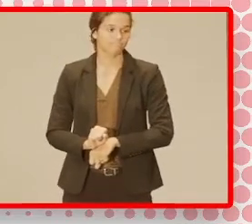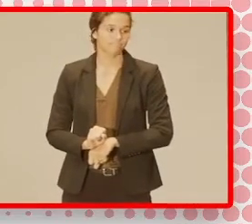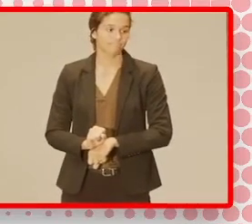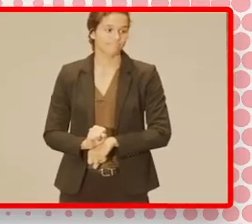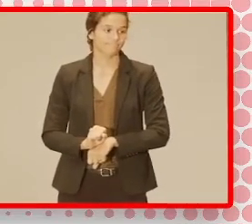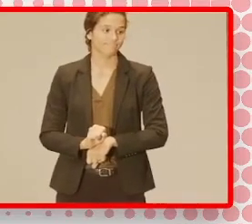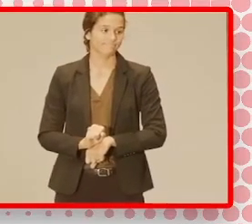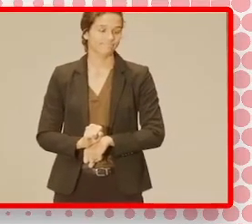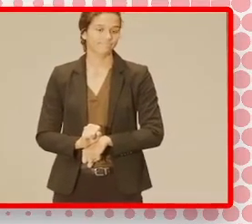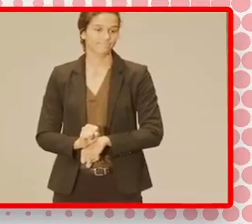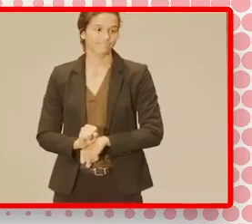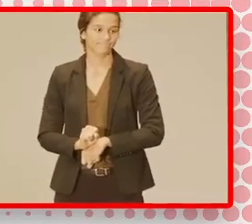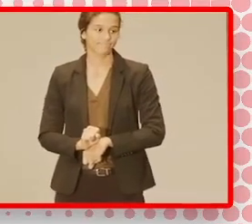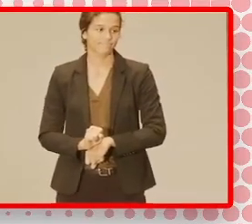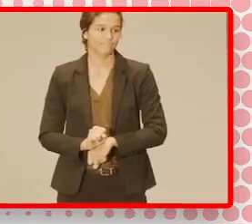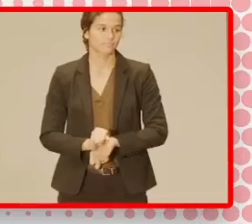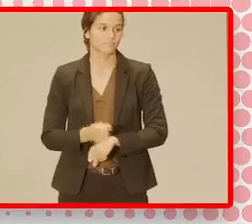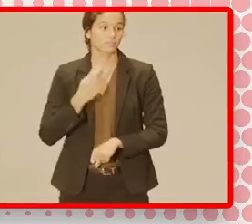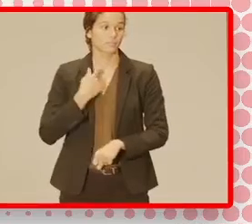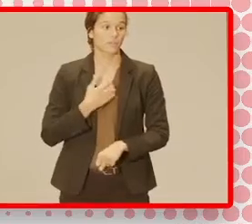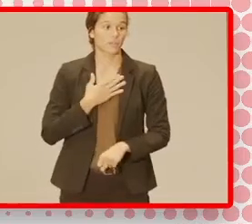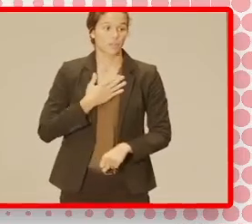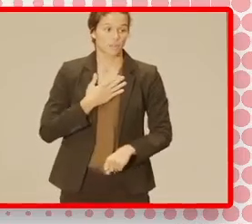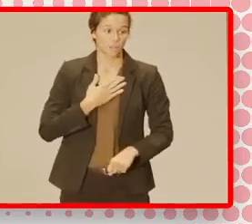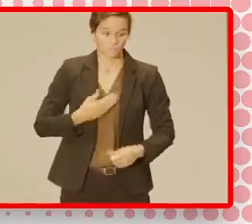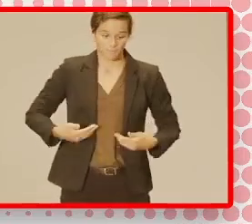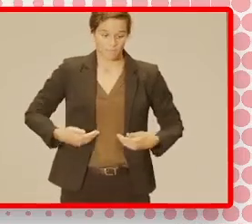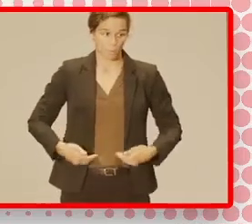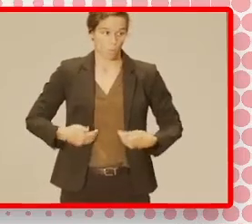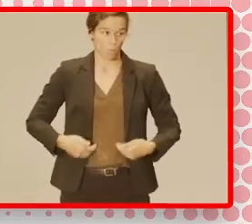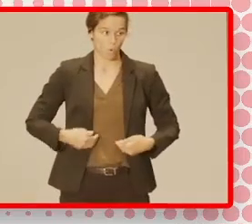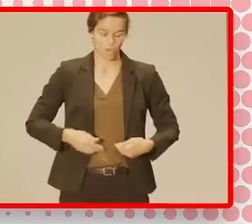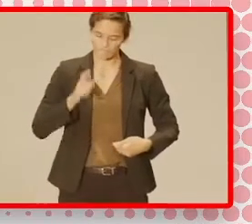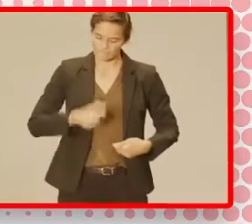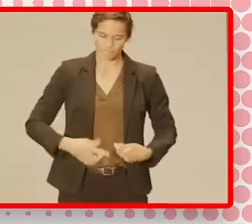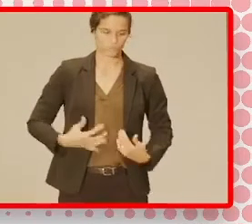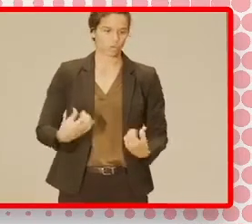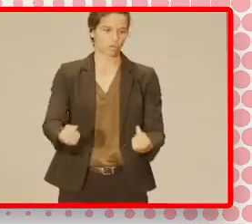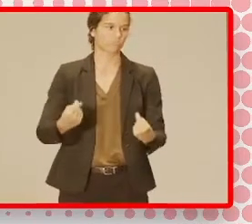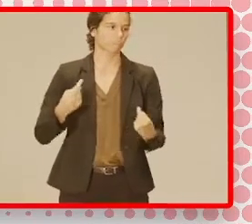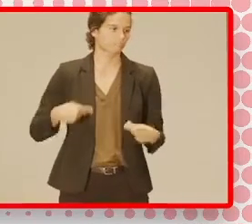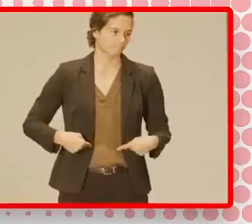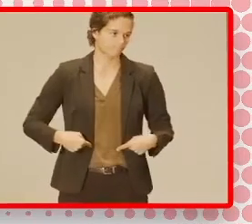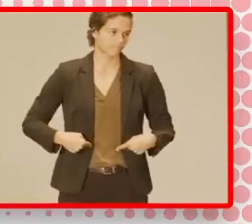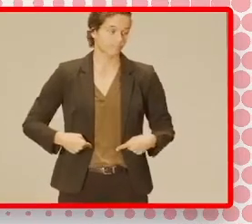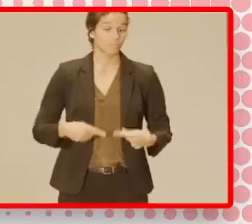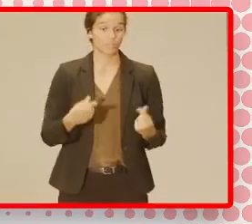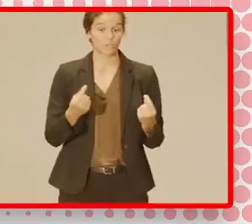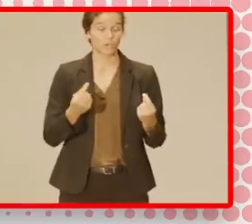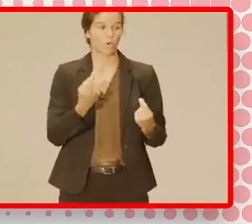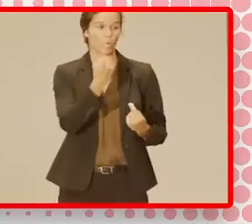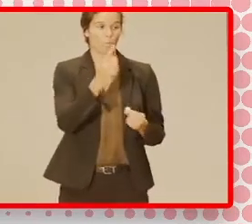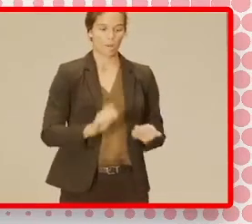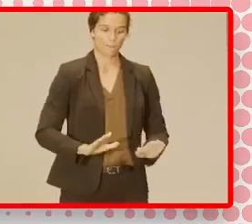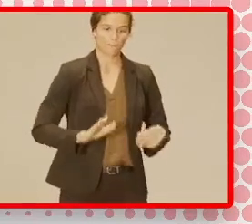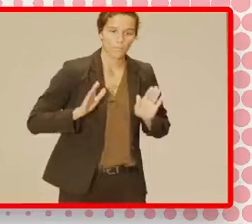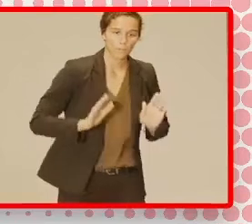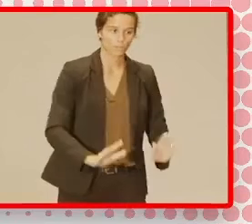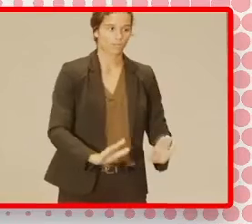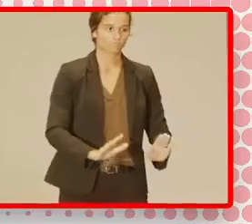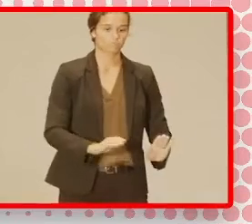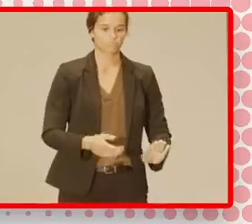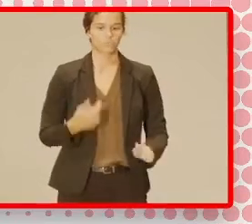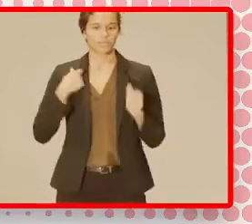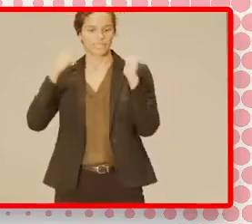a strong core, so day 1, I did 1 push-up,